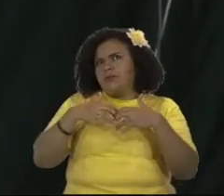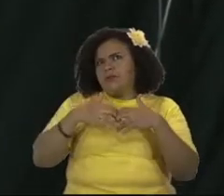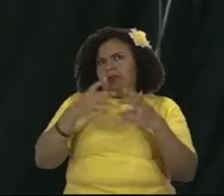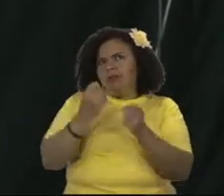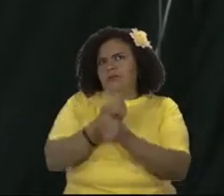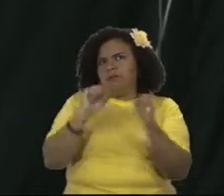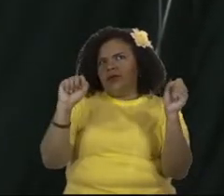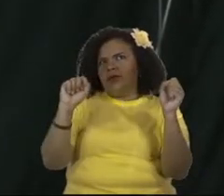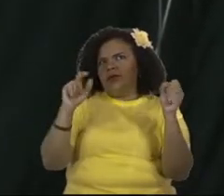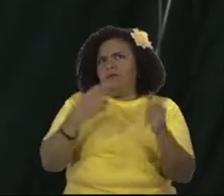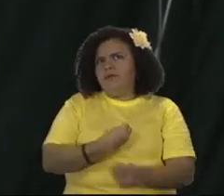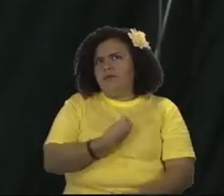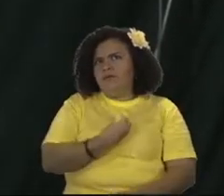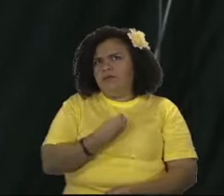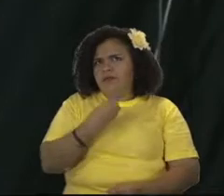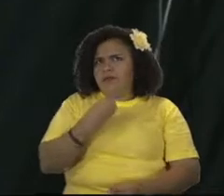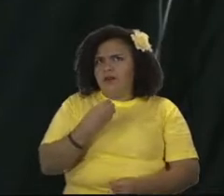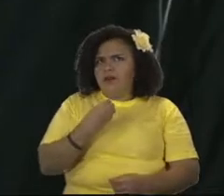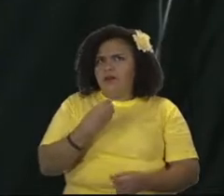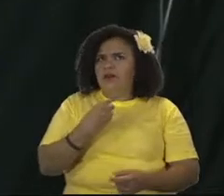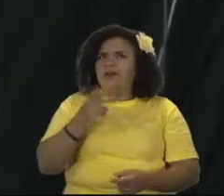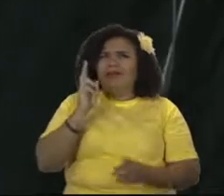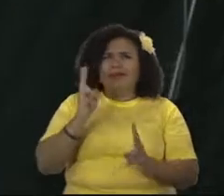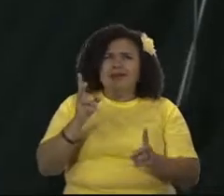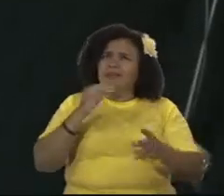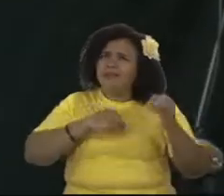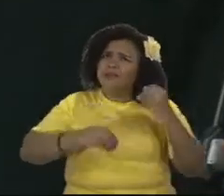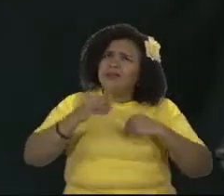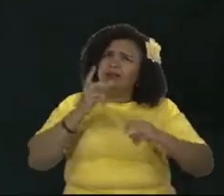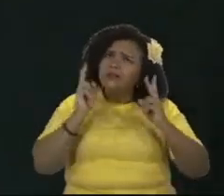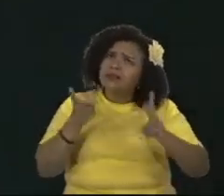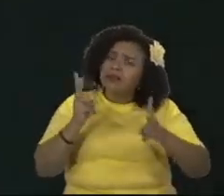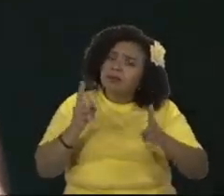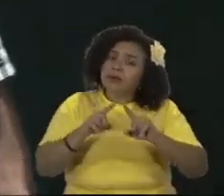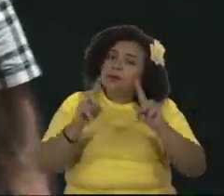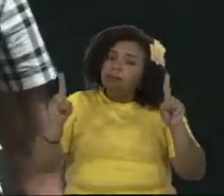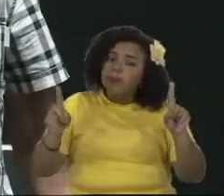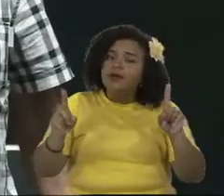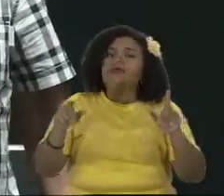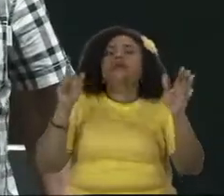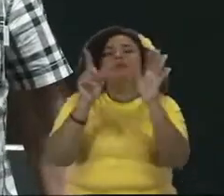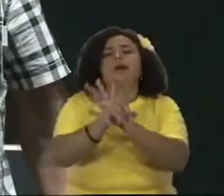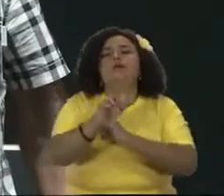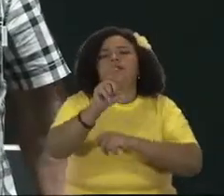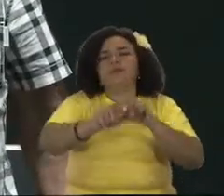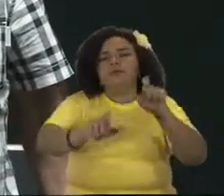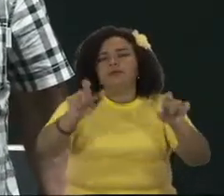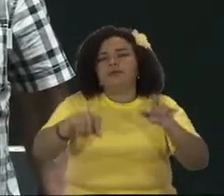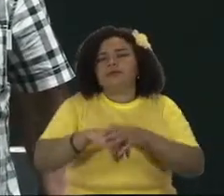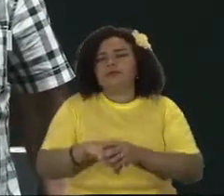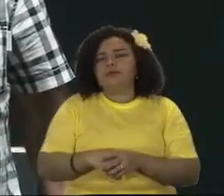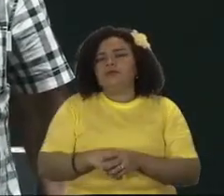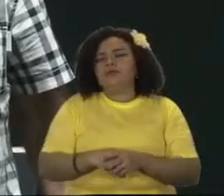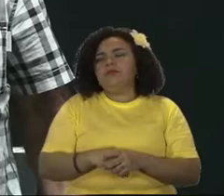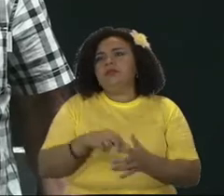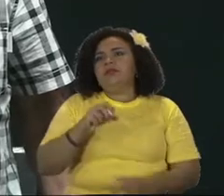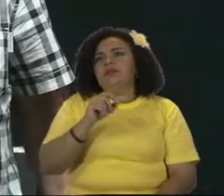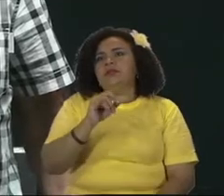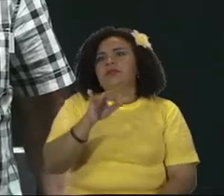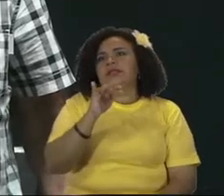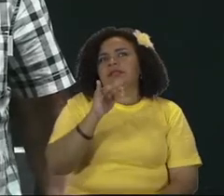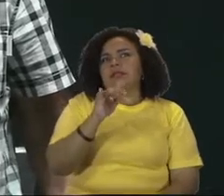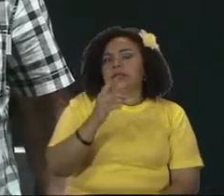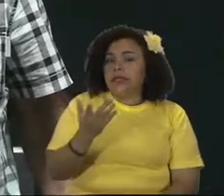that we are not able to live without sin, let me ask you something. Can you be